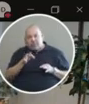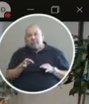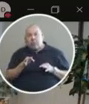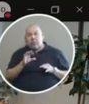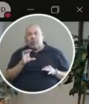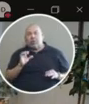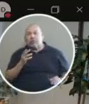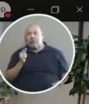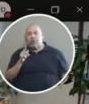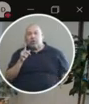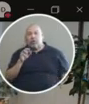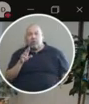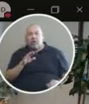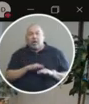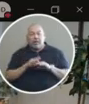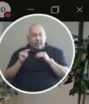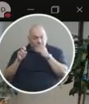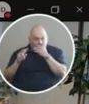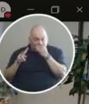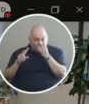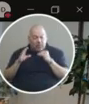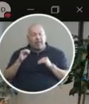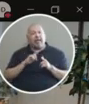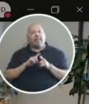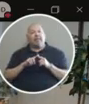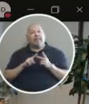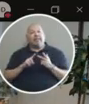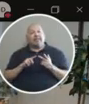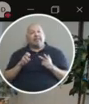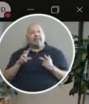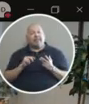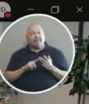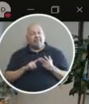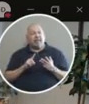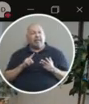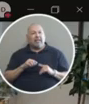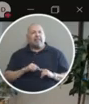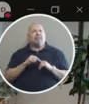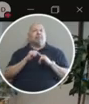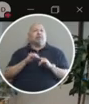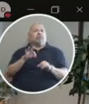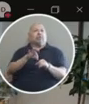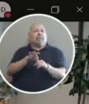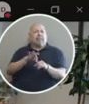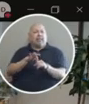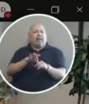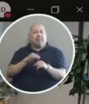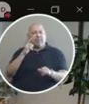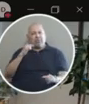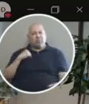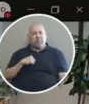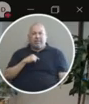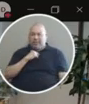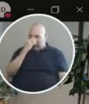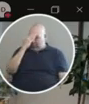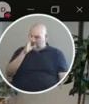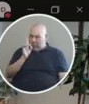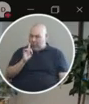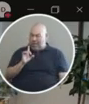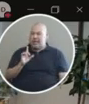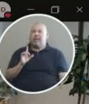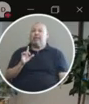charter amendments on the November ballot, and even consider a special election, since we do not know where